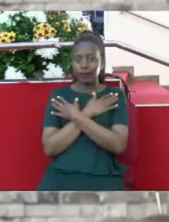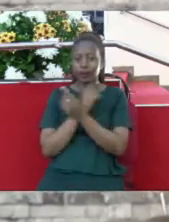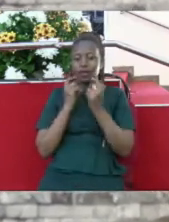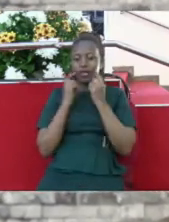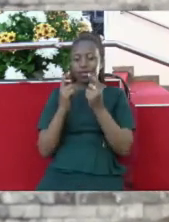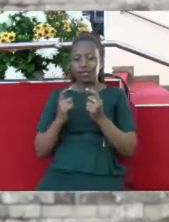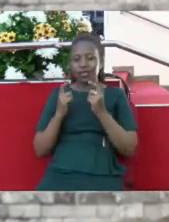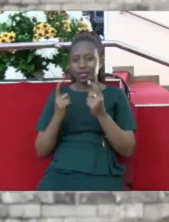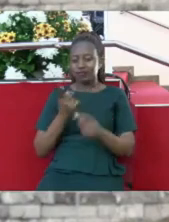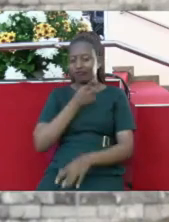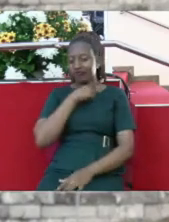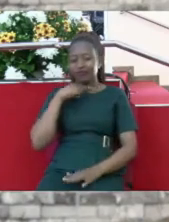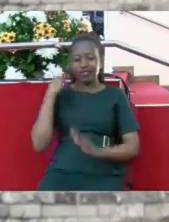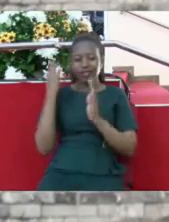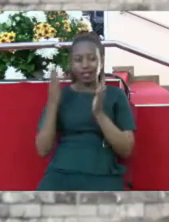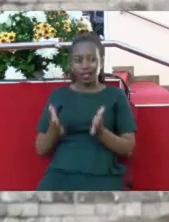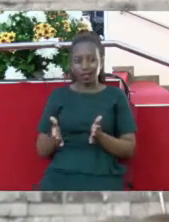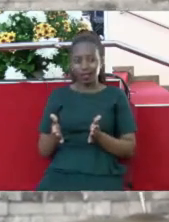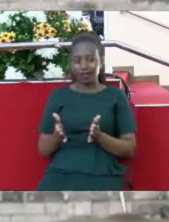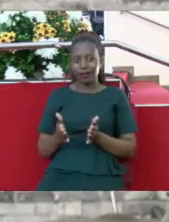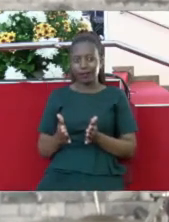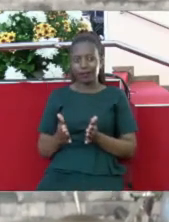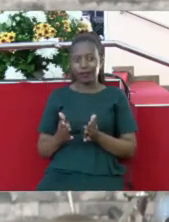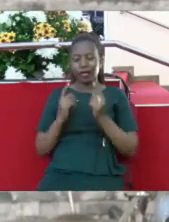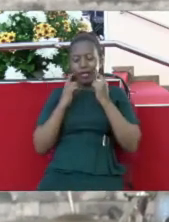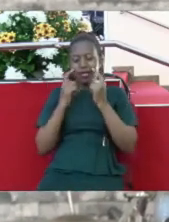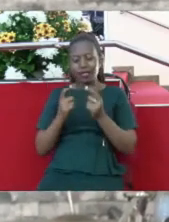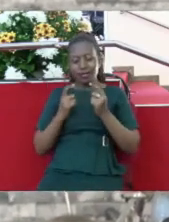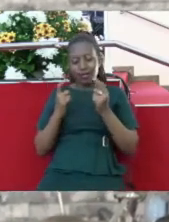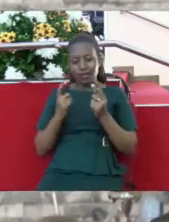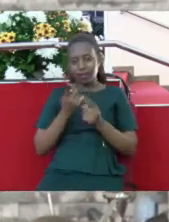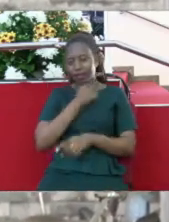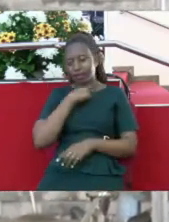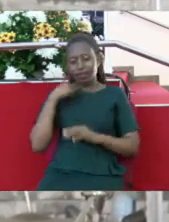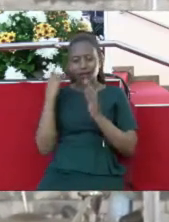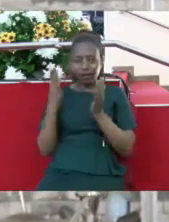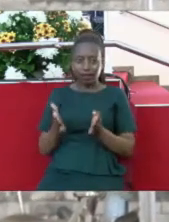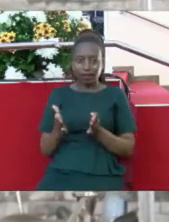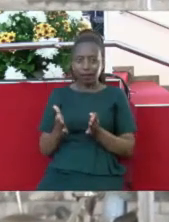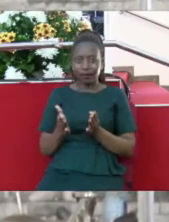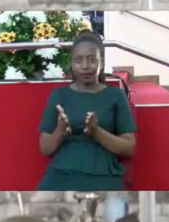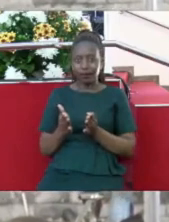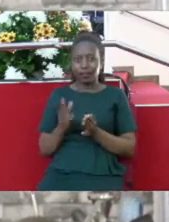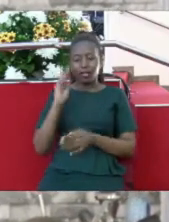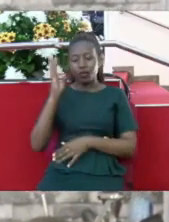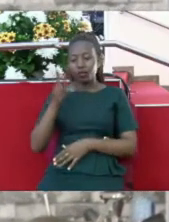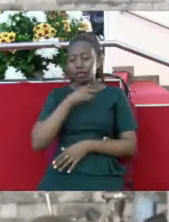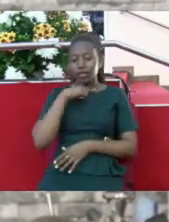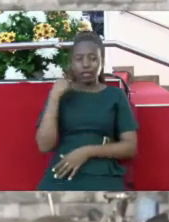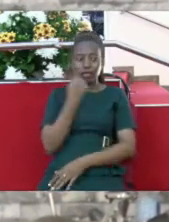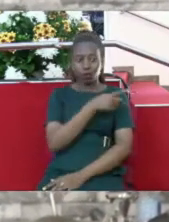killer. Dhambi ni mauti, inaleta mauti. Sin is a killer. Dhambi inaleta kifo. Sin will kill you.